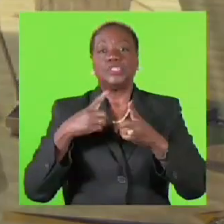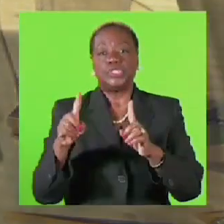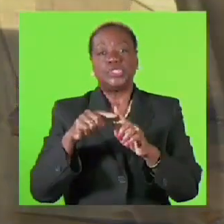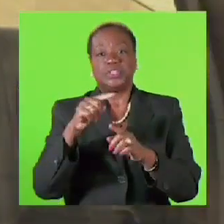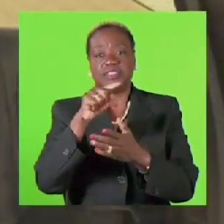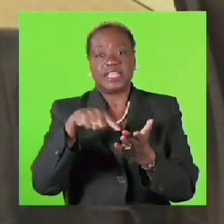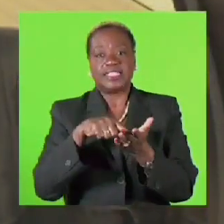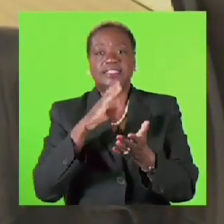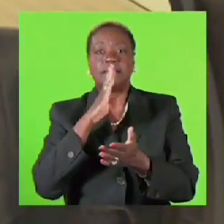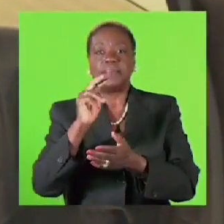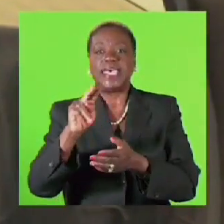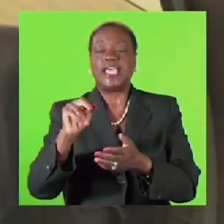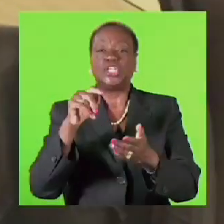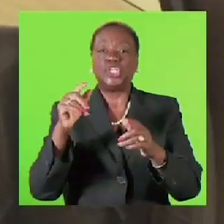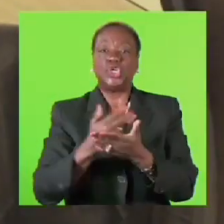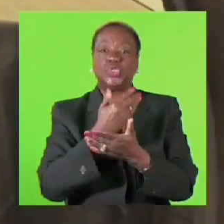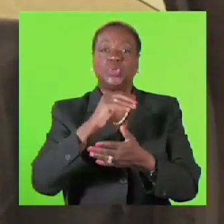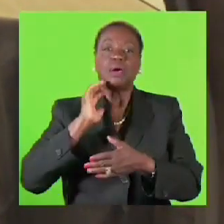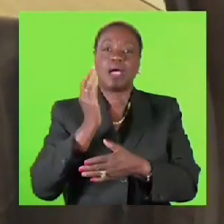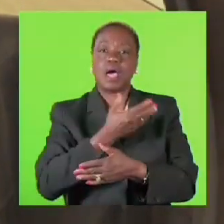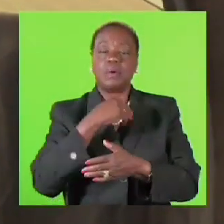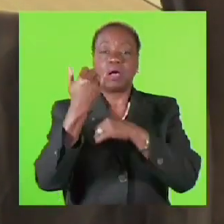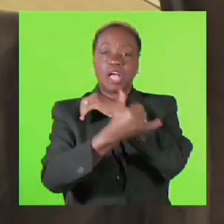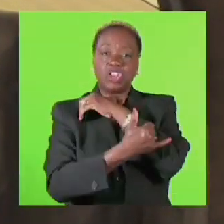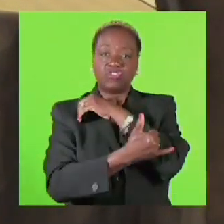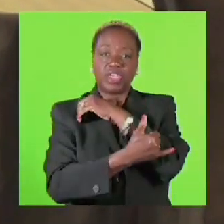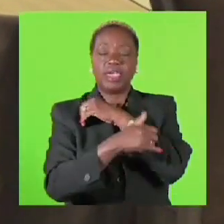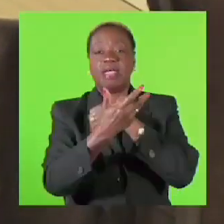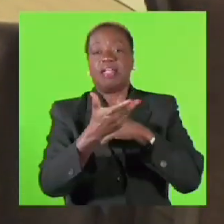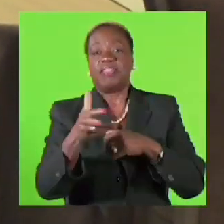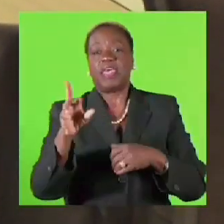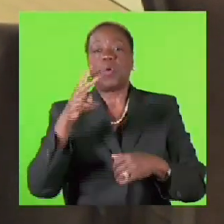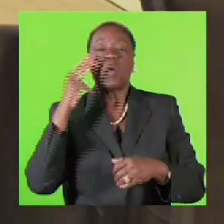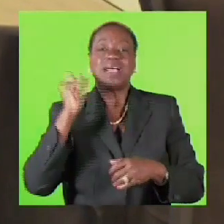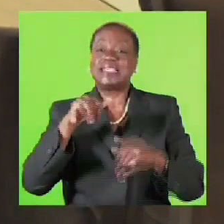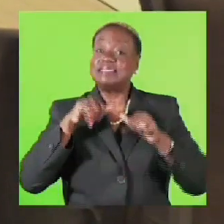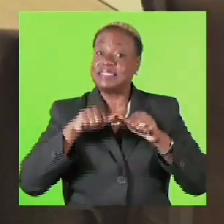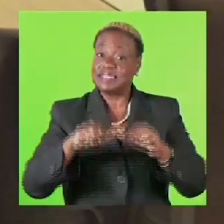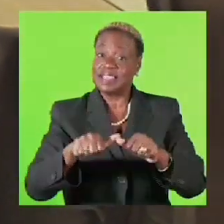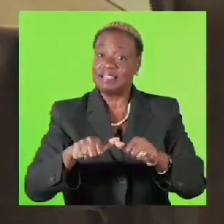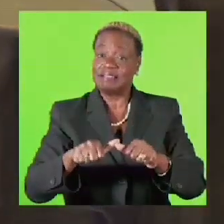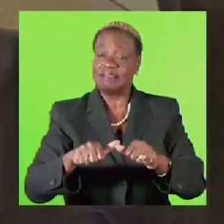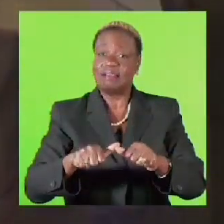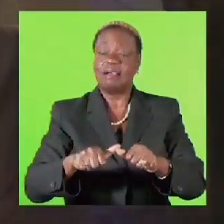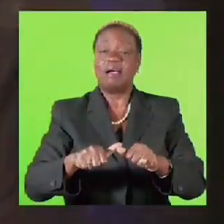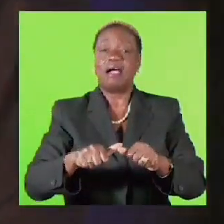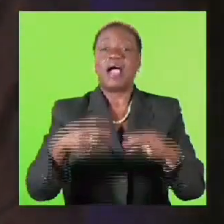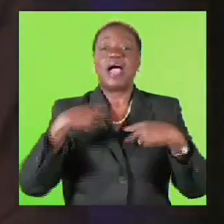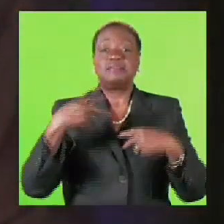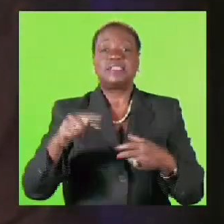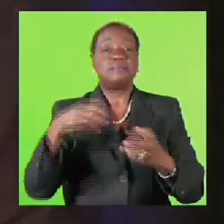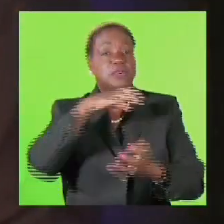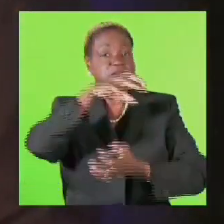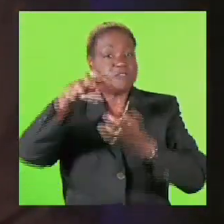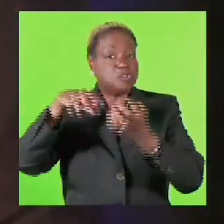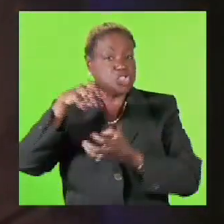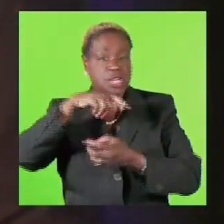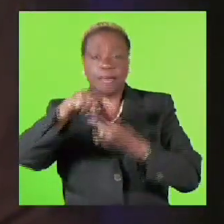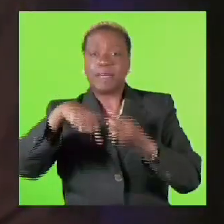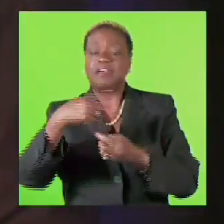Due to this being new to our country, there was and still remains some confusion about the